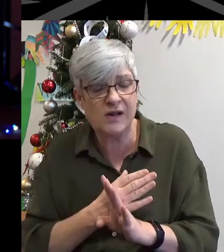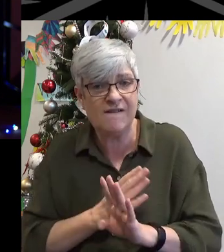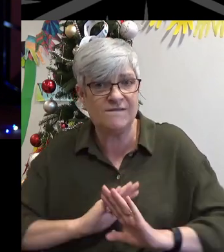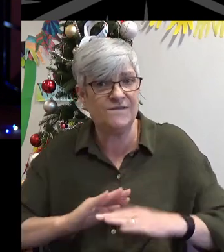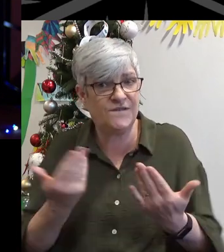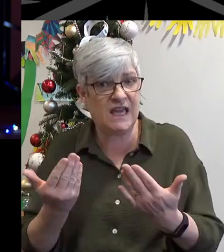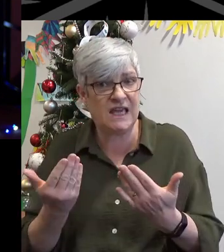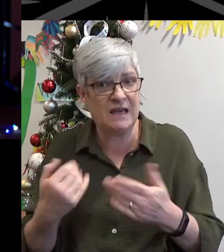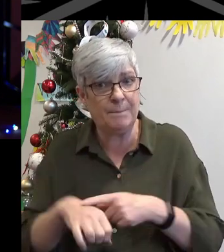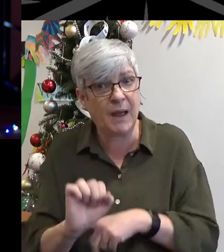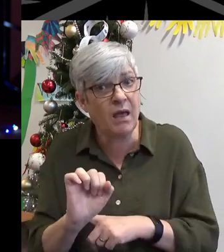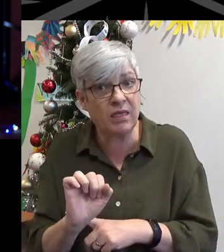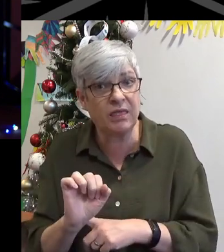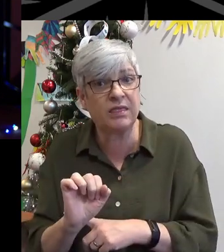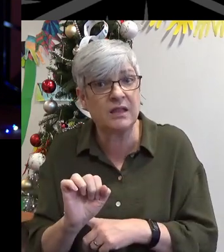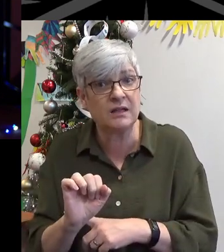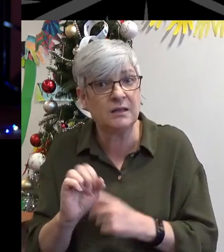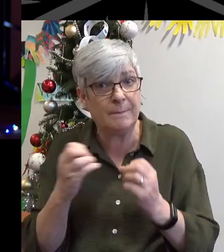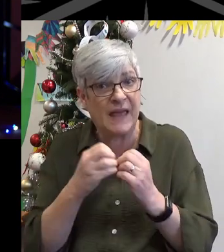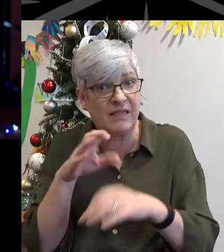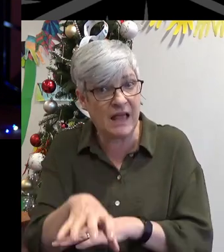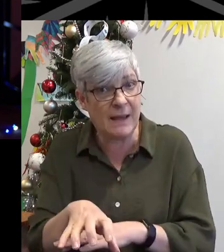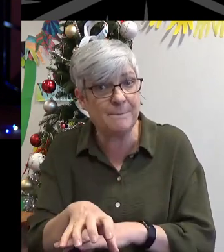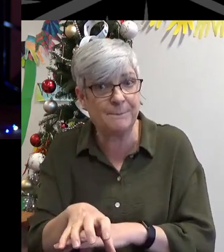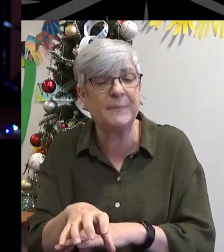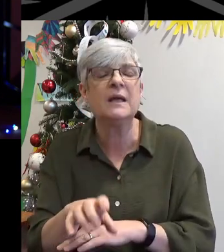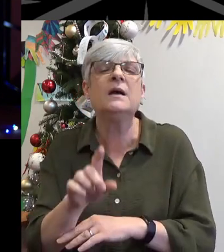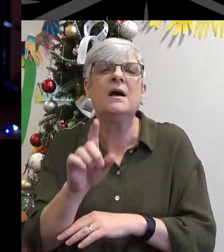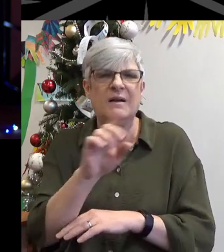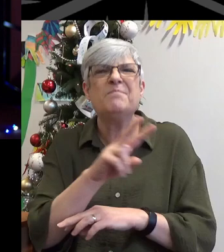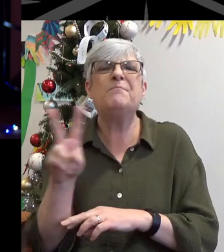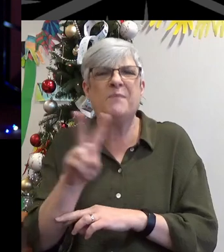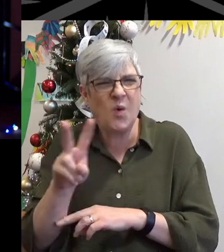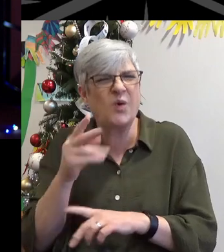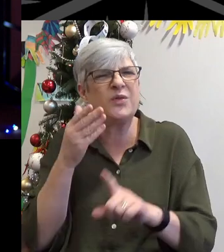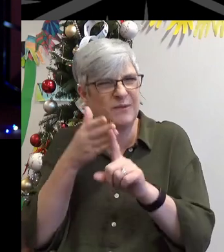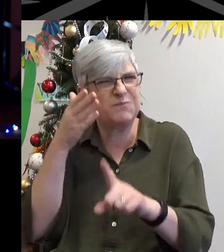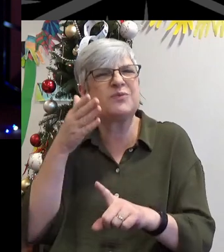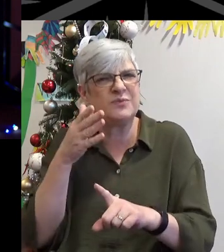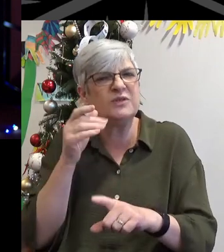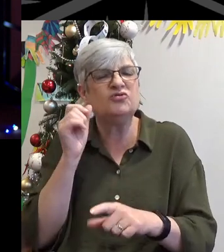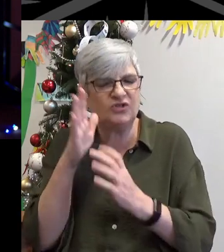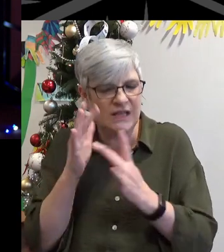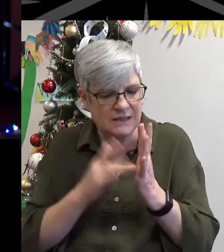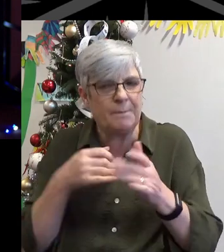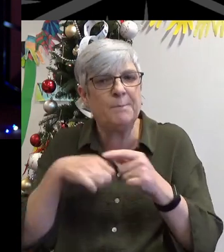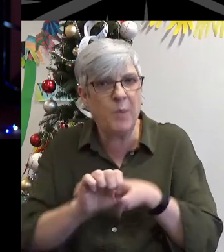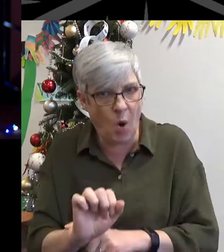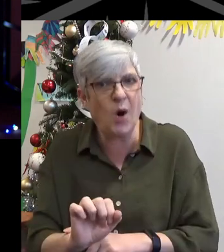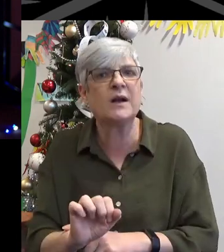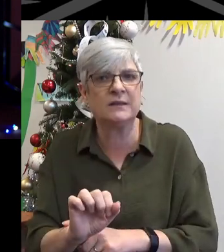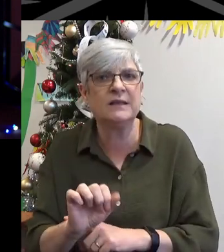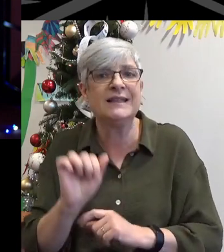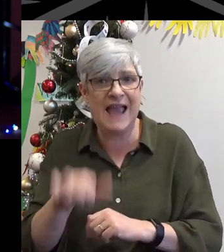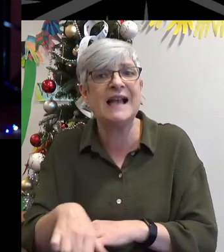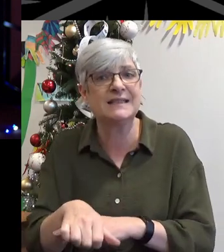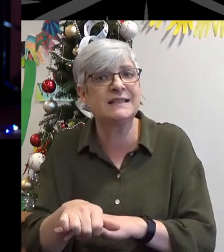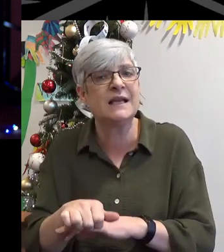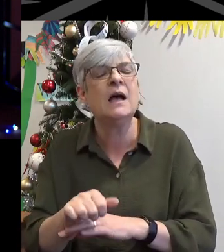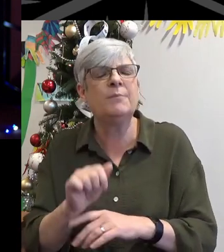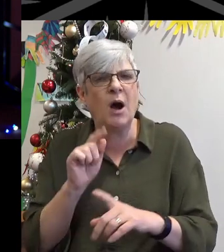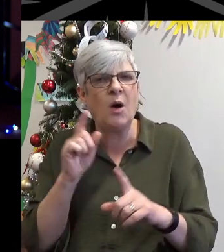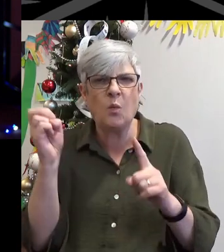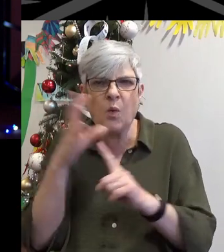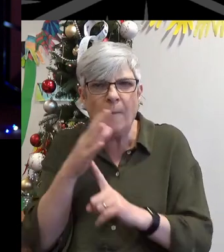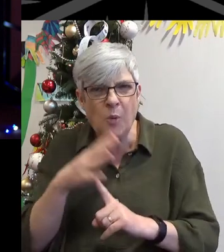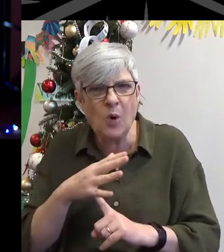without the birth at Bethlehem. Of course, they both acknowledge that Jesus was born and say, here he is. But what